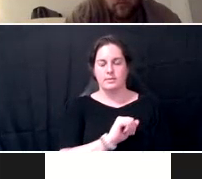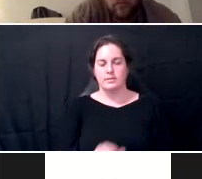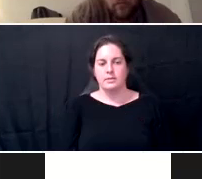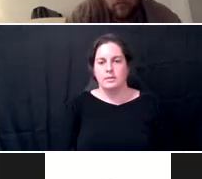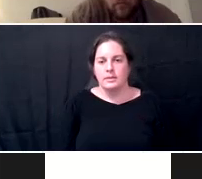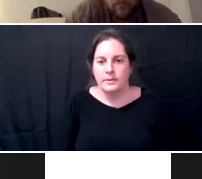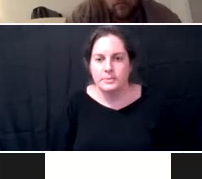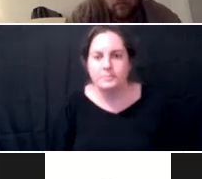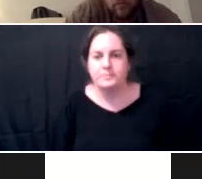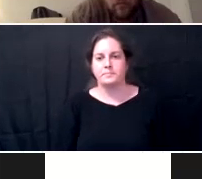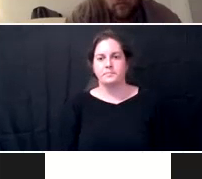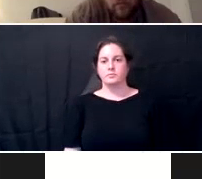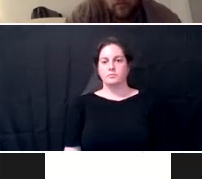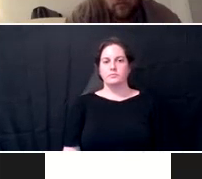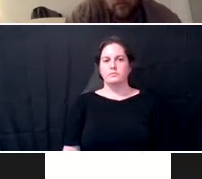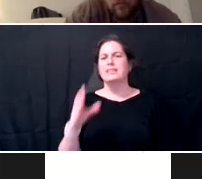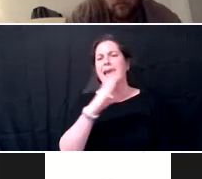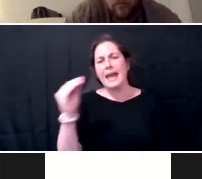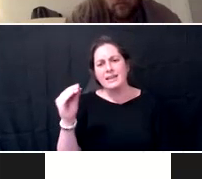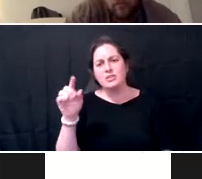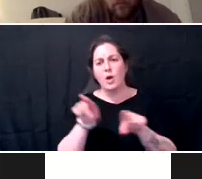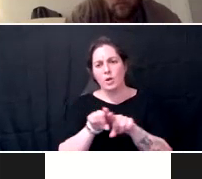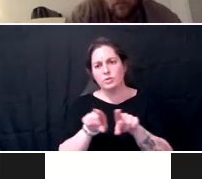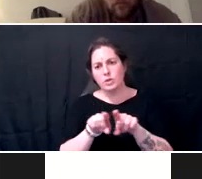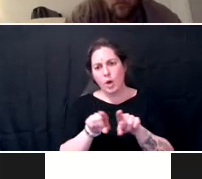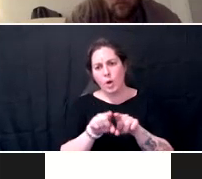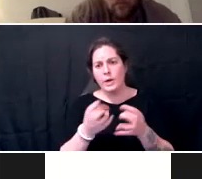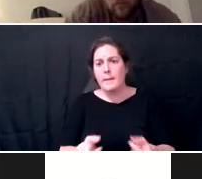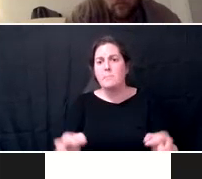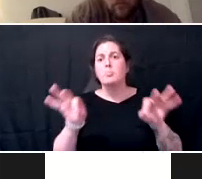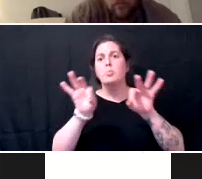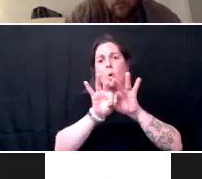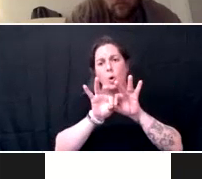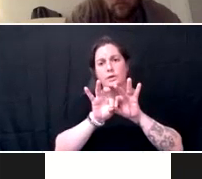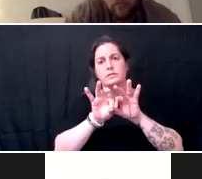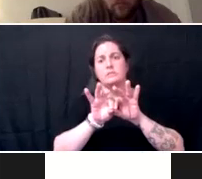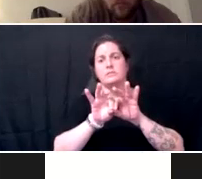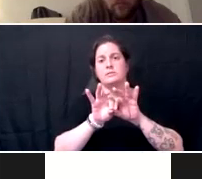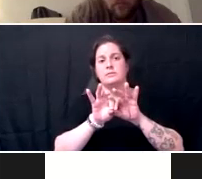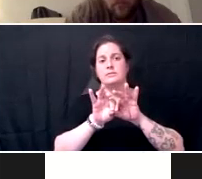Okay. And also there are some very important things that we